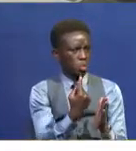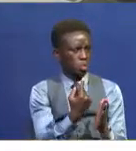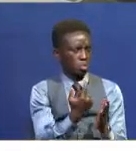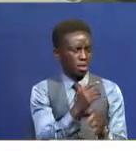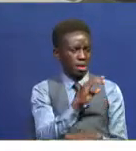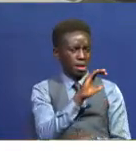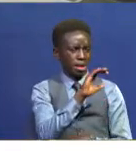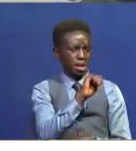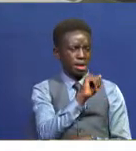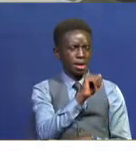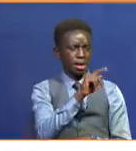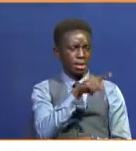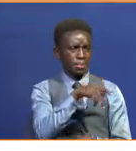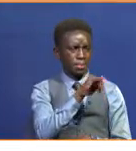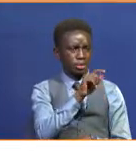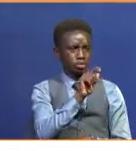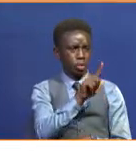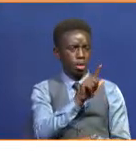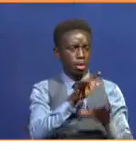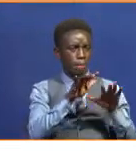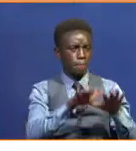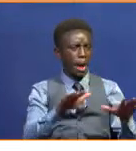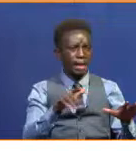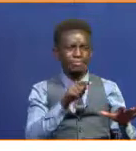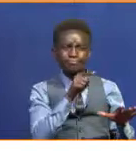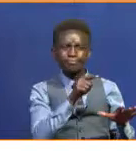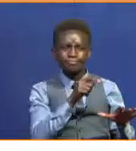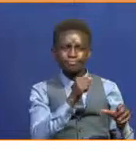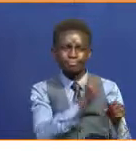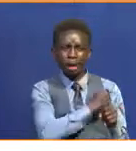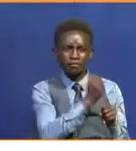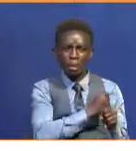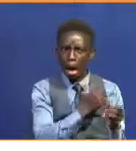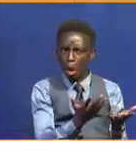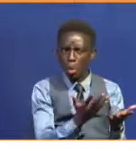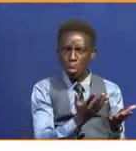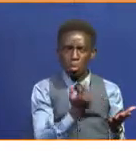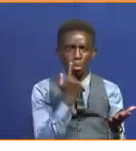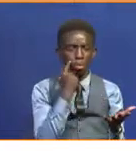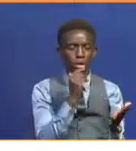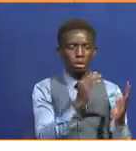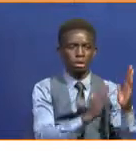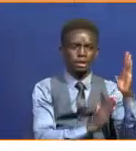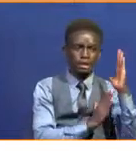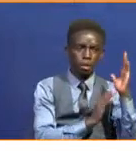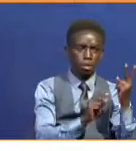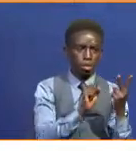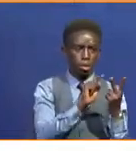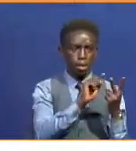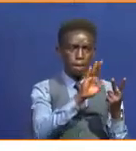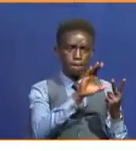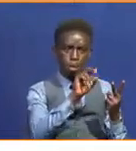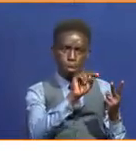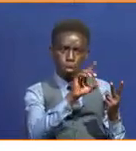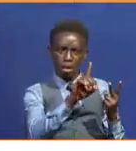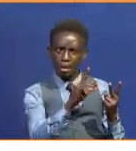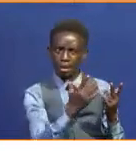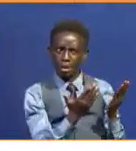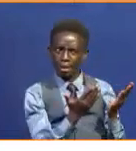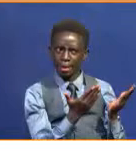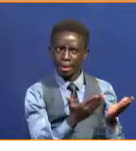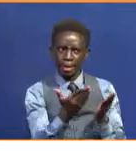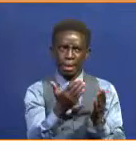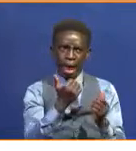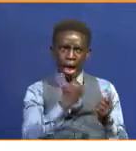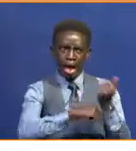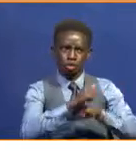how is capital market performing, and some things like equities, bonds, and other securities performing in the country at the moment? Thank